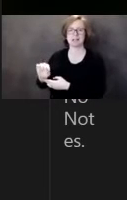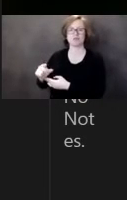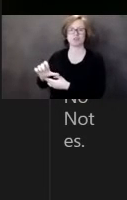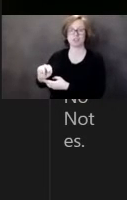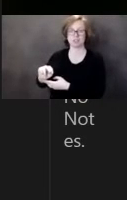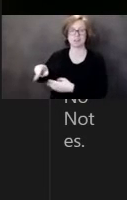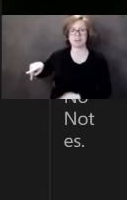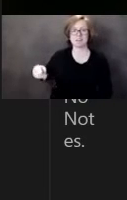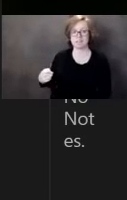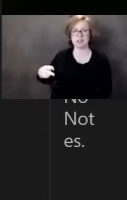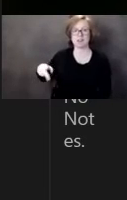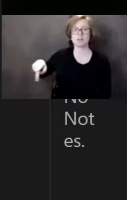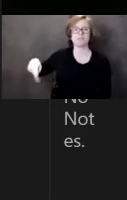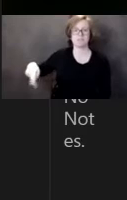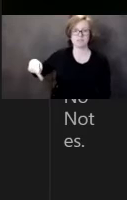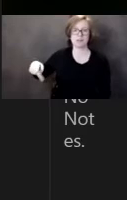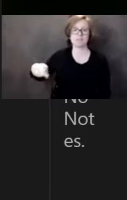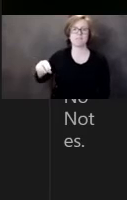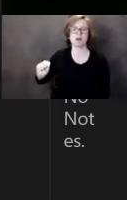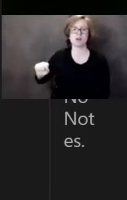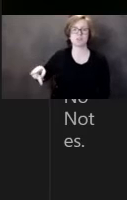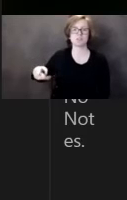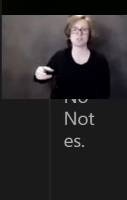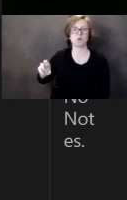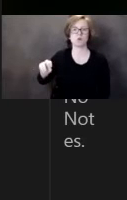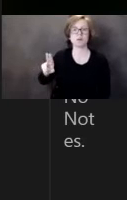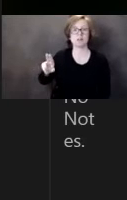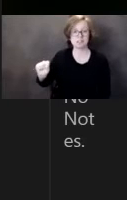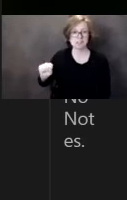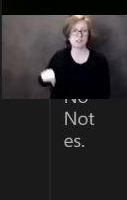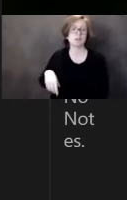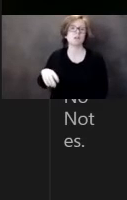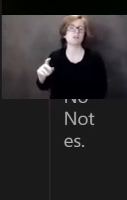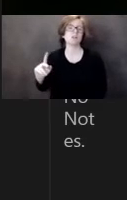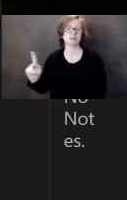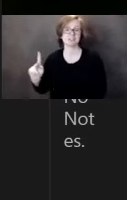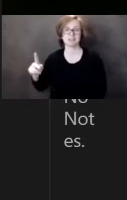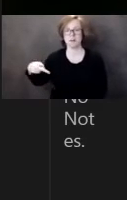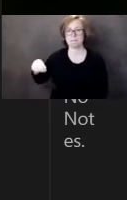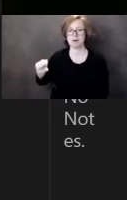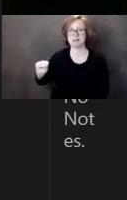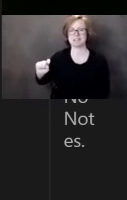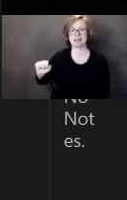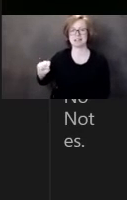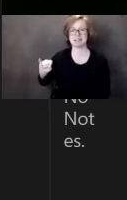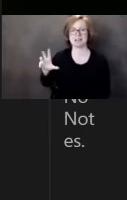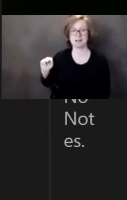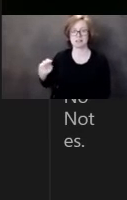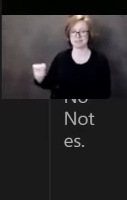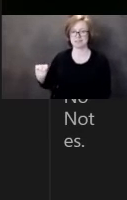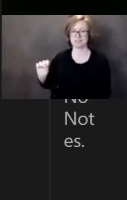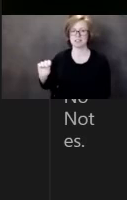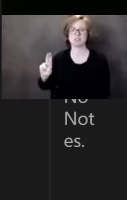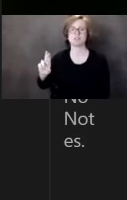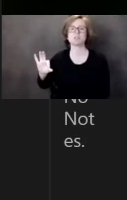and occasionally the sulfur, but gardeners, NPK, it rattles off their lips, right? Sulfur is in only a particular